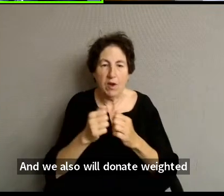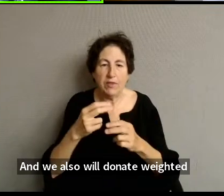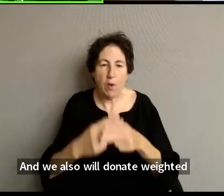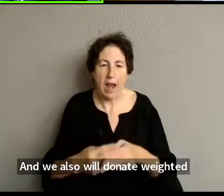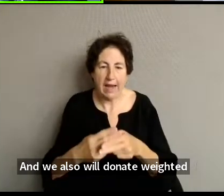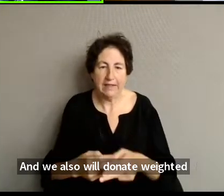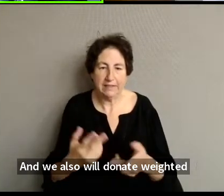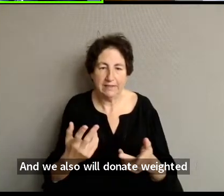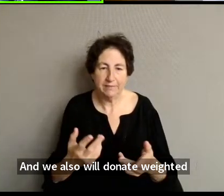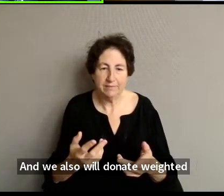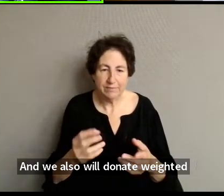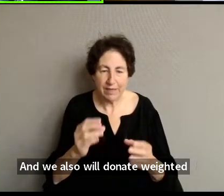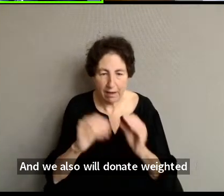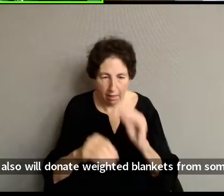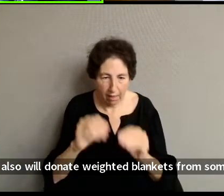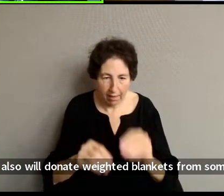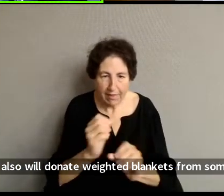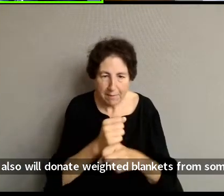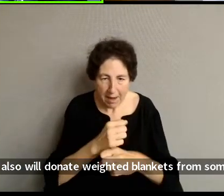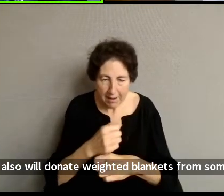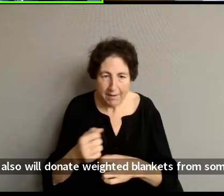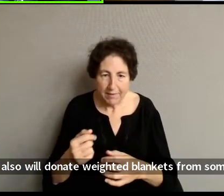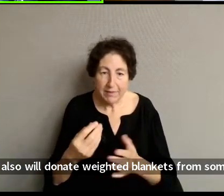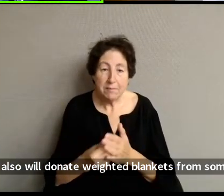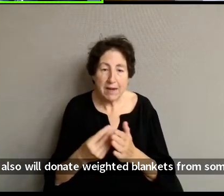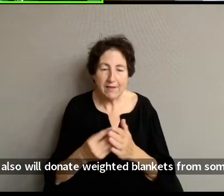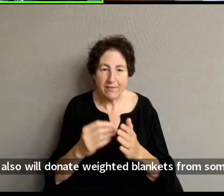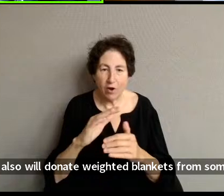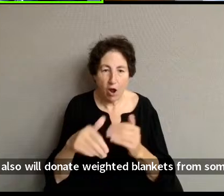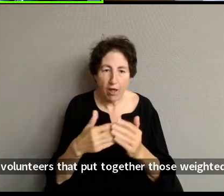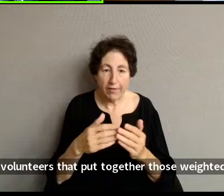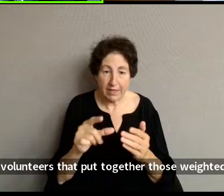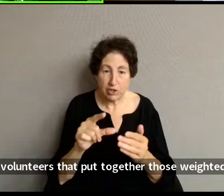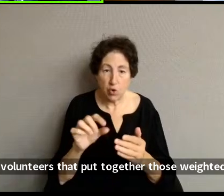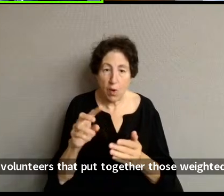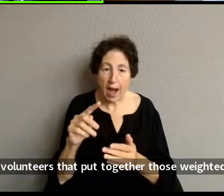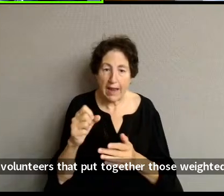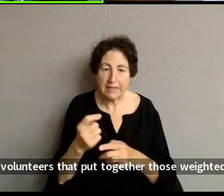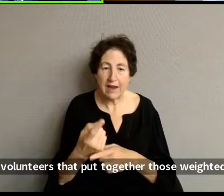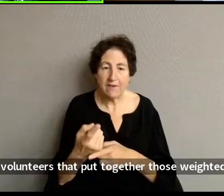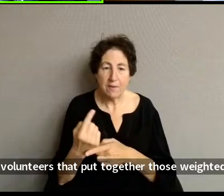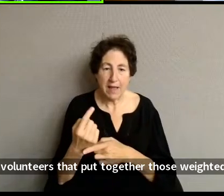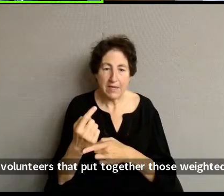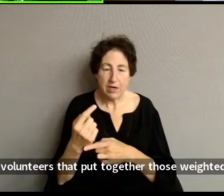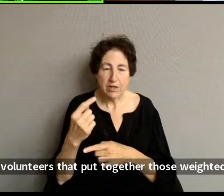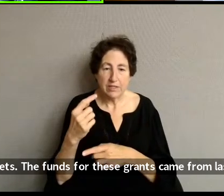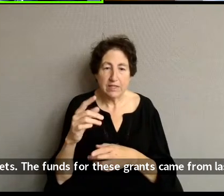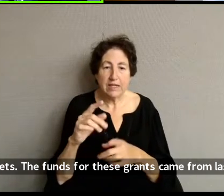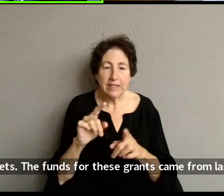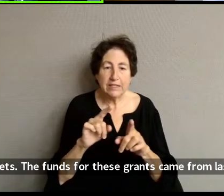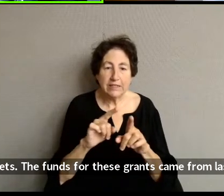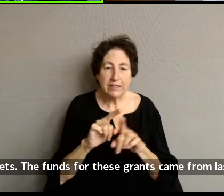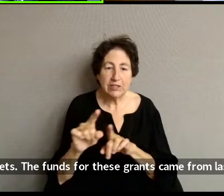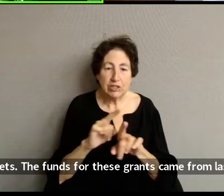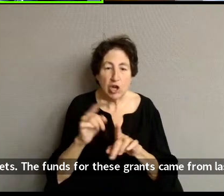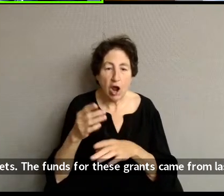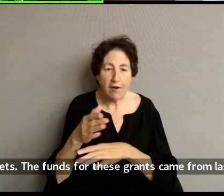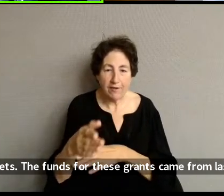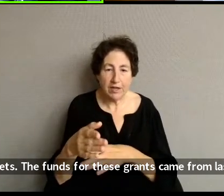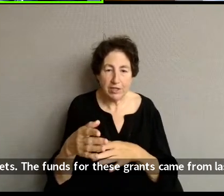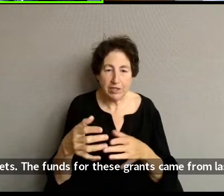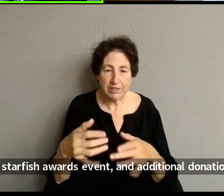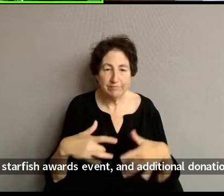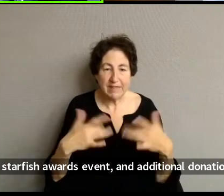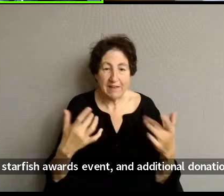put together those weighted blankets. The funds for these grants came from last year's Starfish Awards event and additional donations to the Special